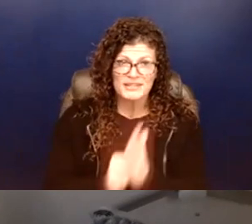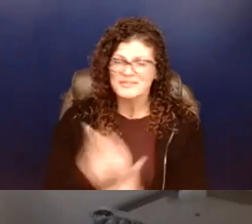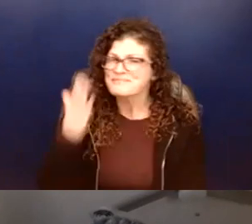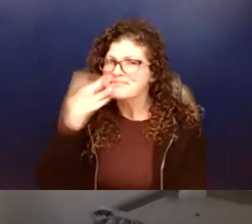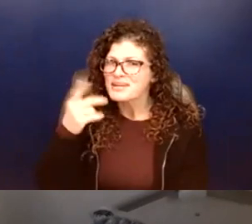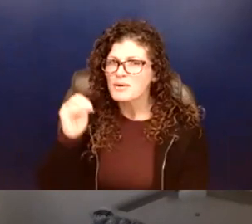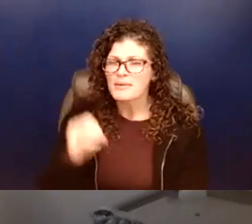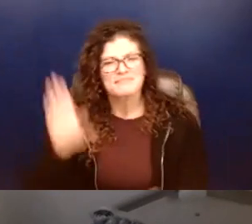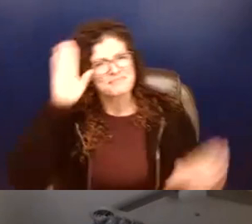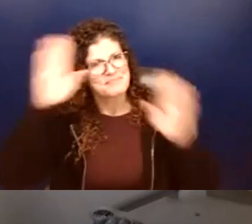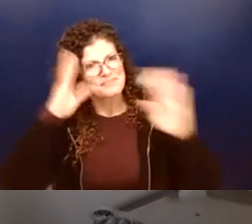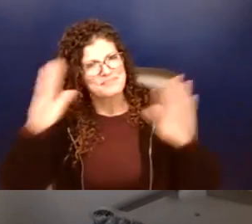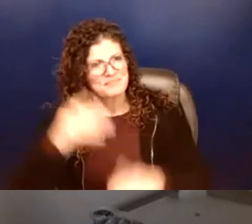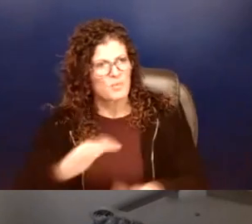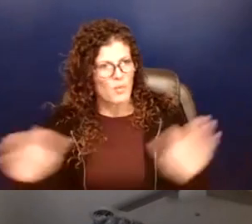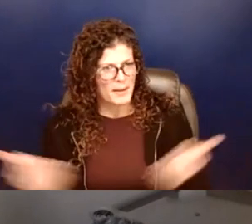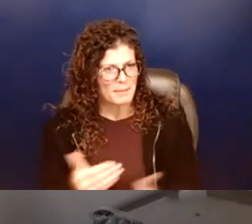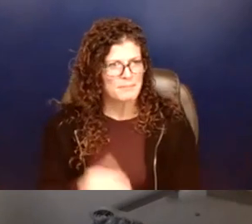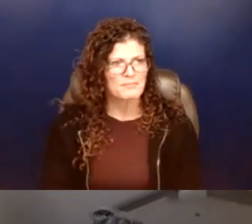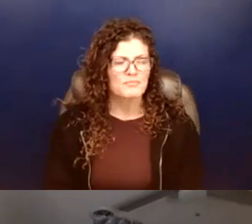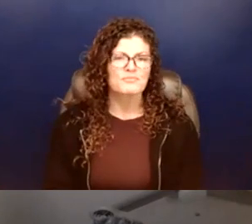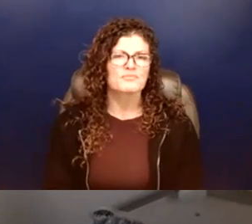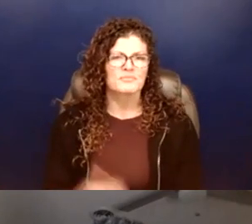welcome. Greetings, everyone. As Pam mentioned,